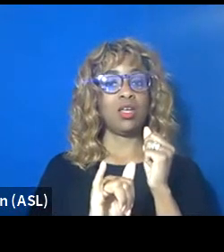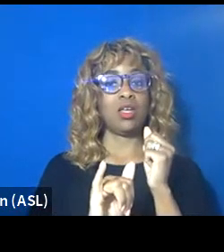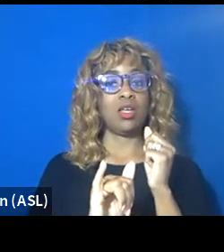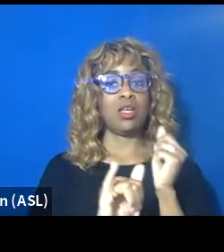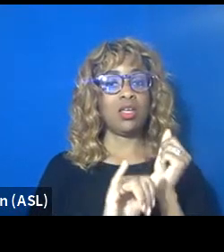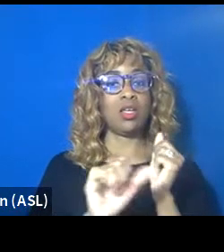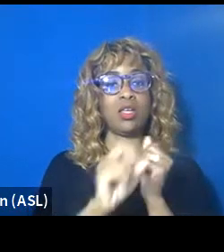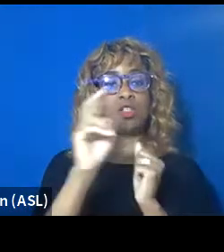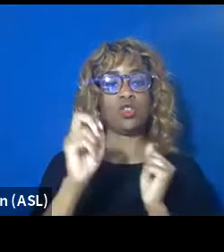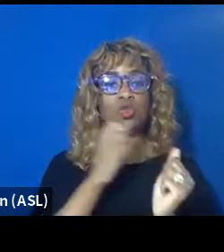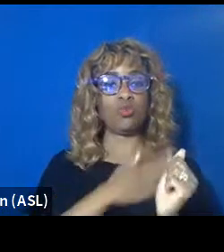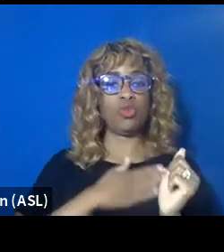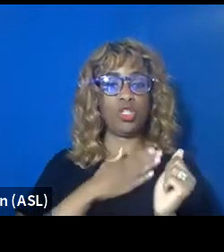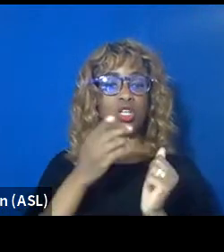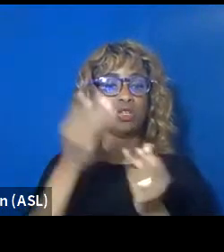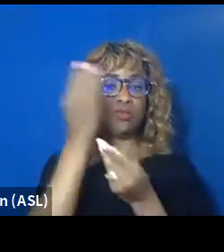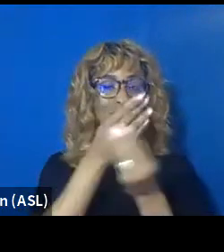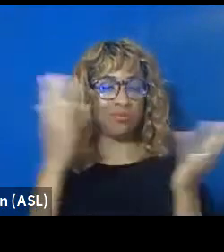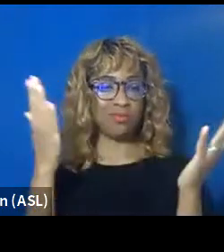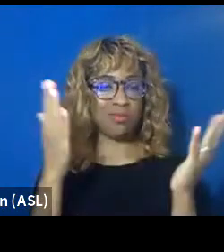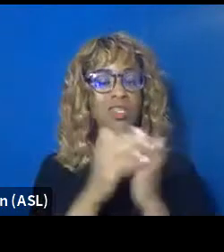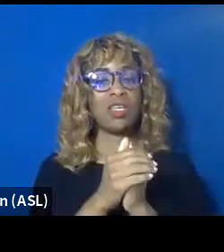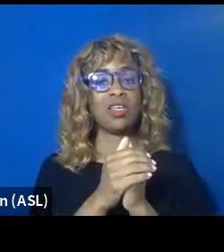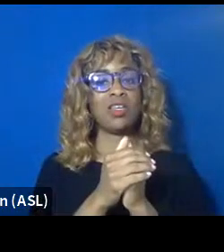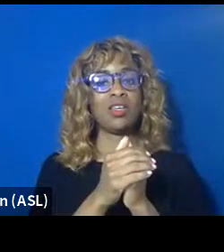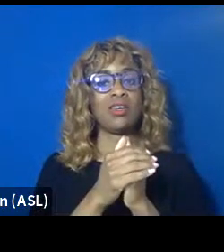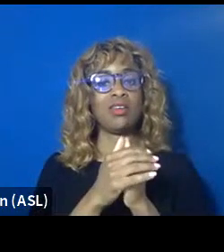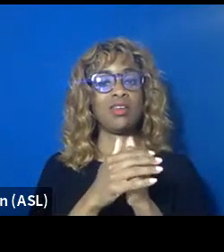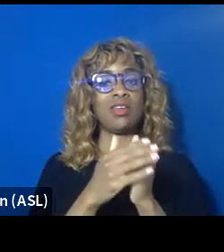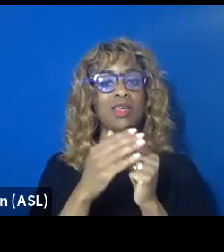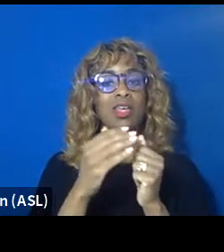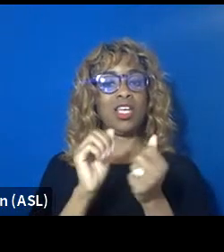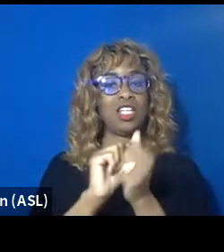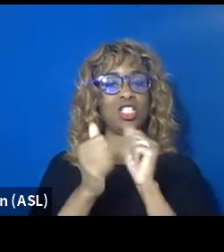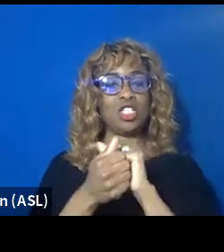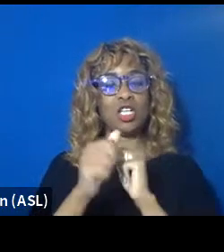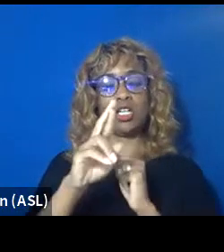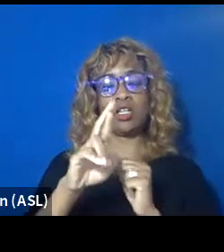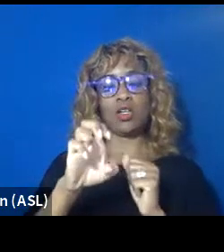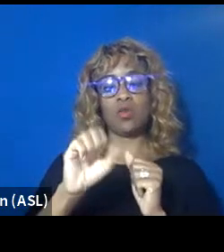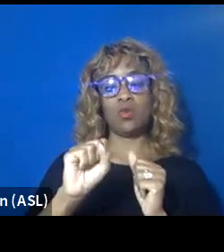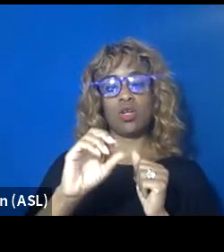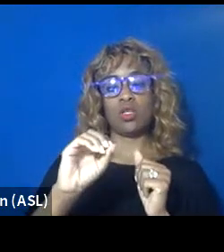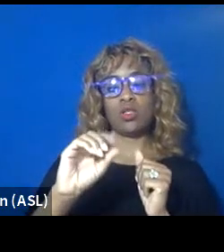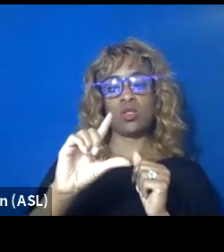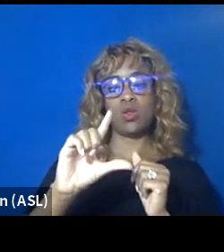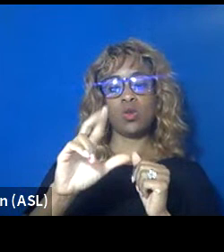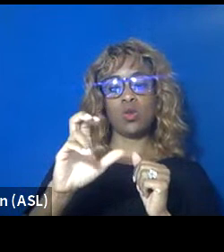Sue, we appreciate your update and you getting those resolutions changed for us at this time.